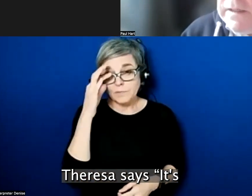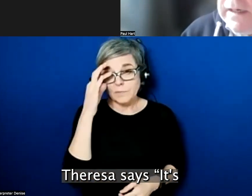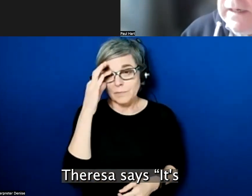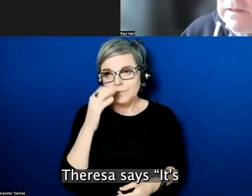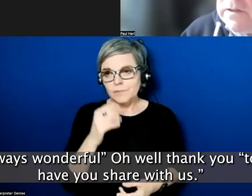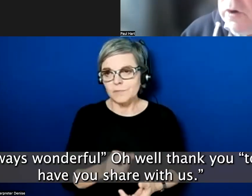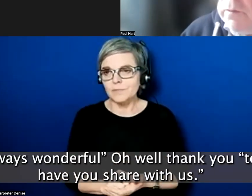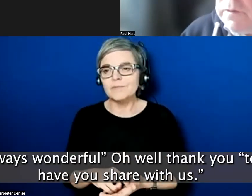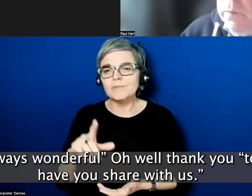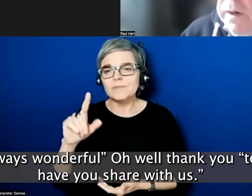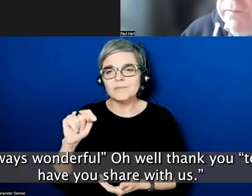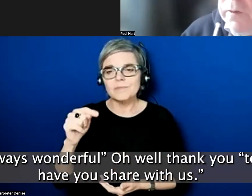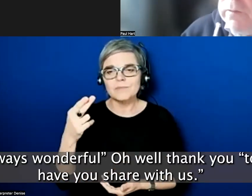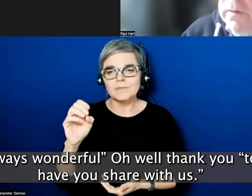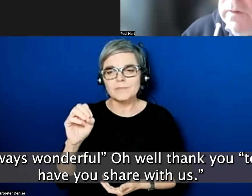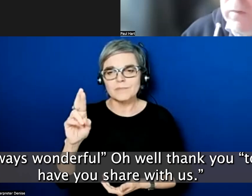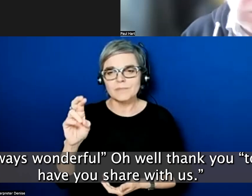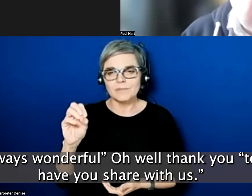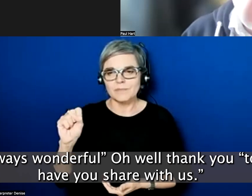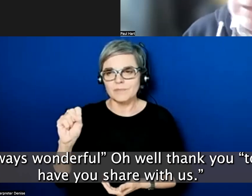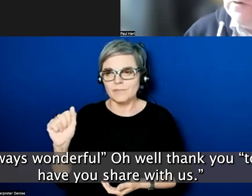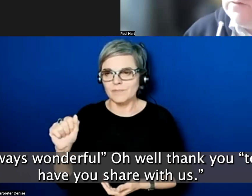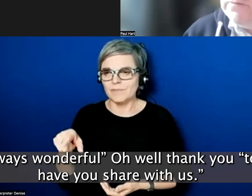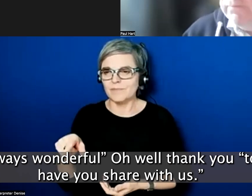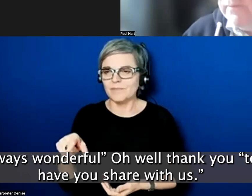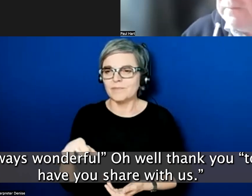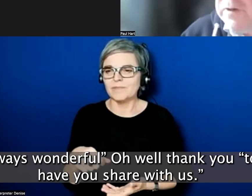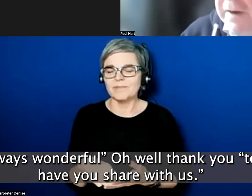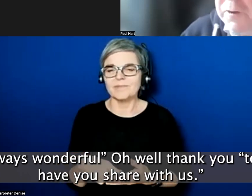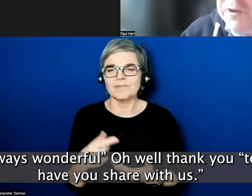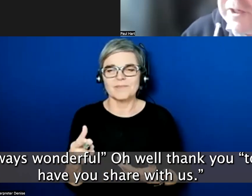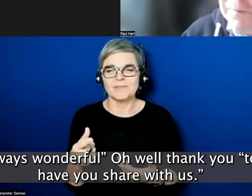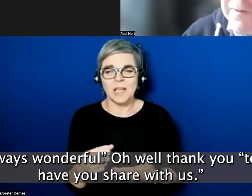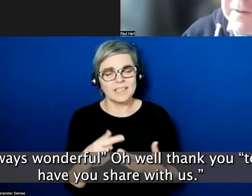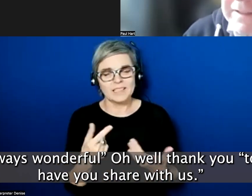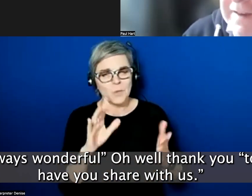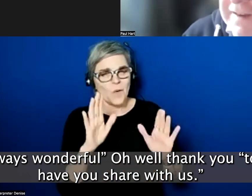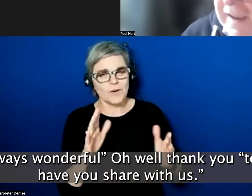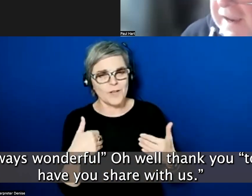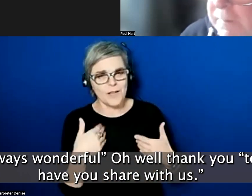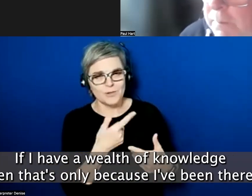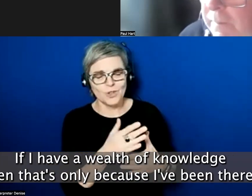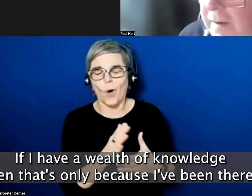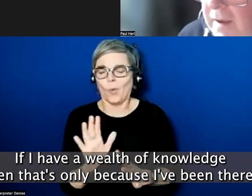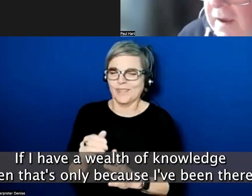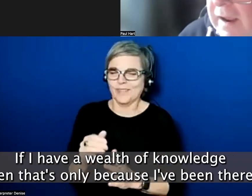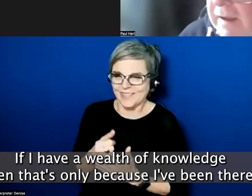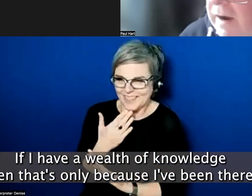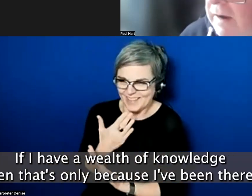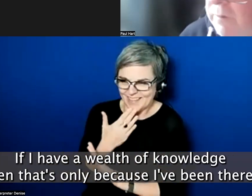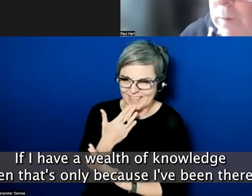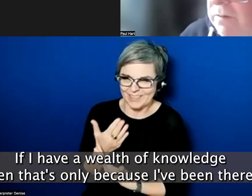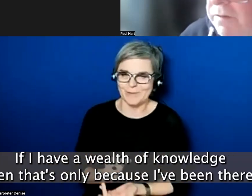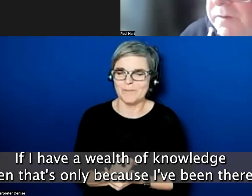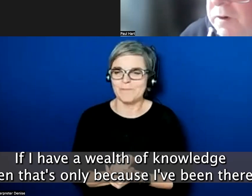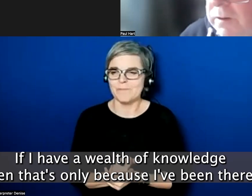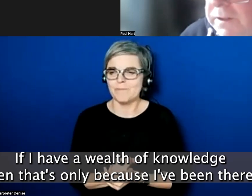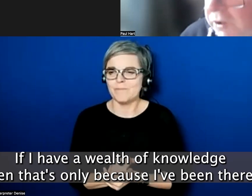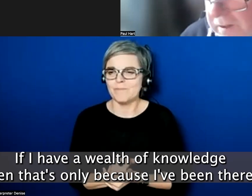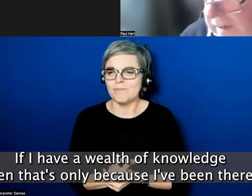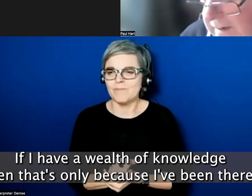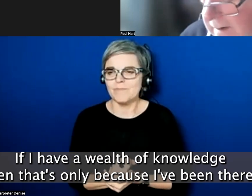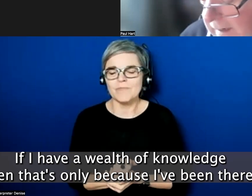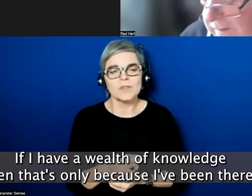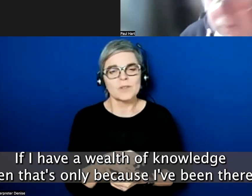Teresa says it is always wonderful. Oh, well, thank you to have you share with us. If I have a wealth of